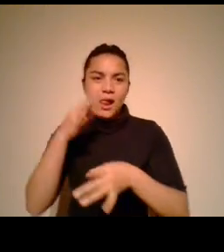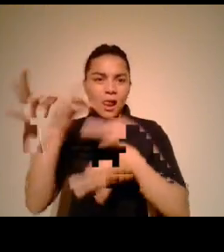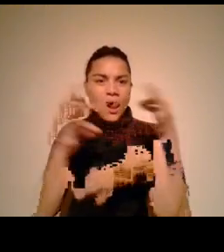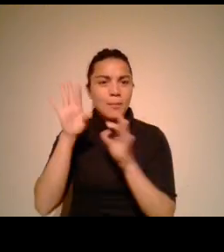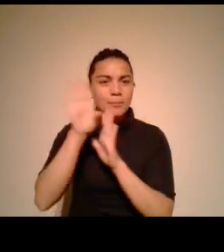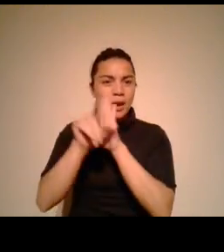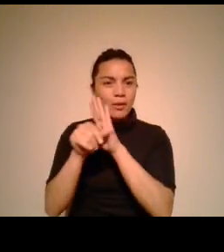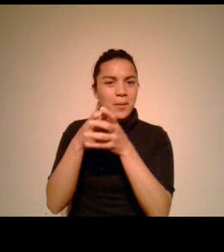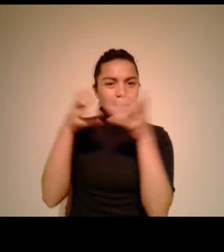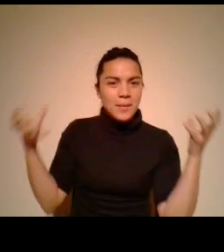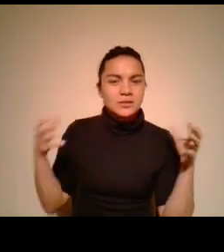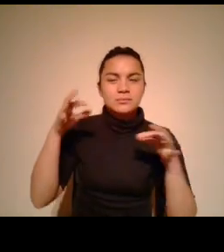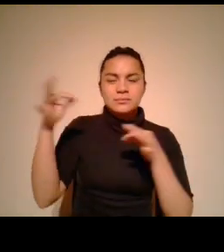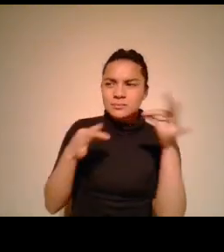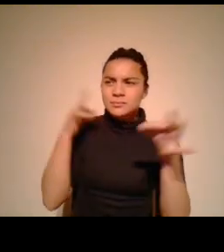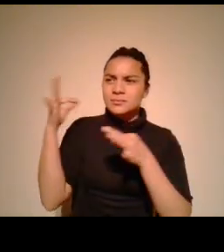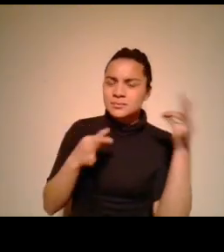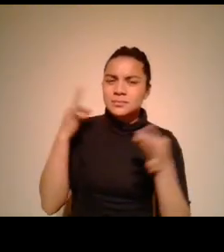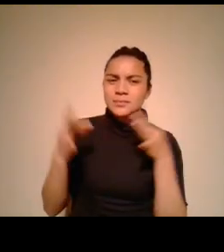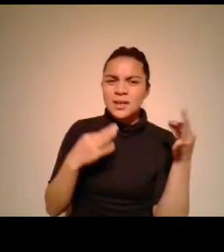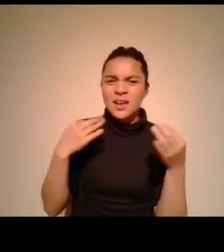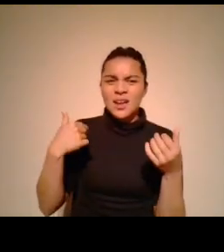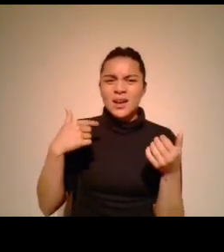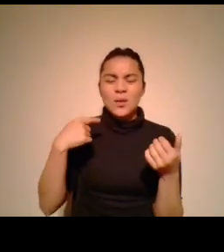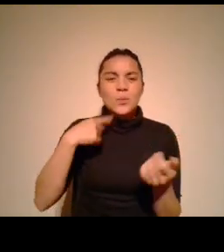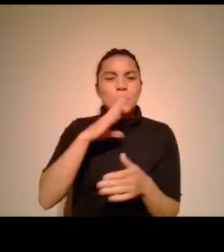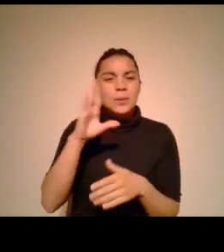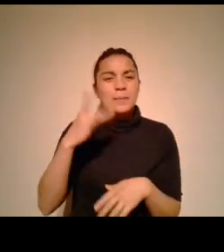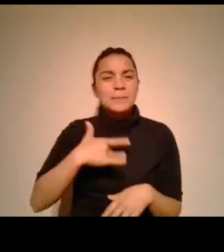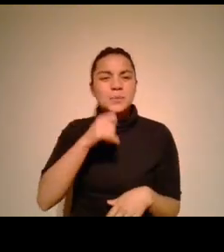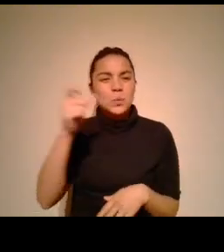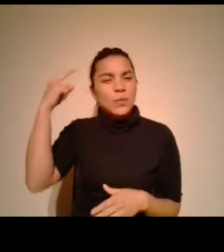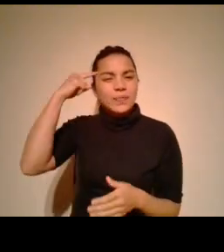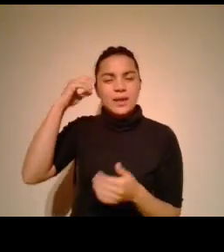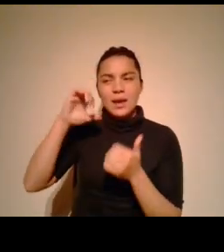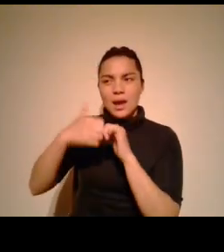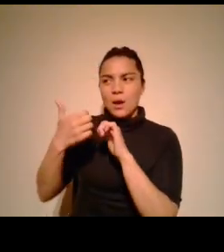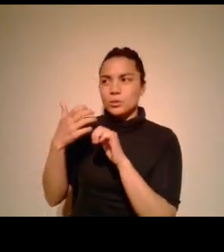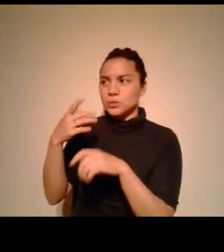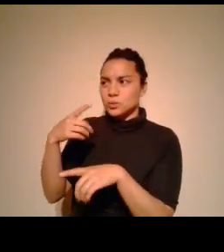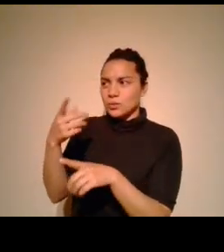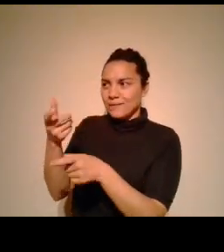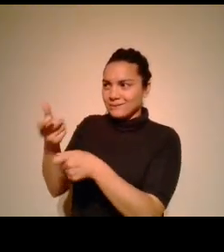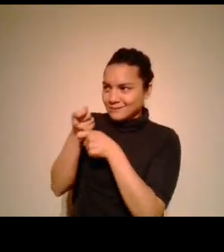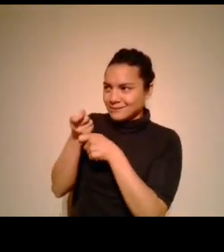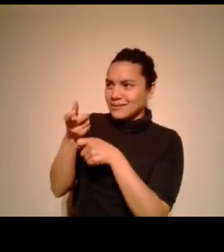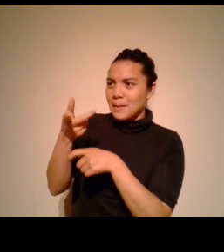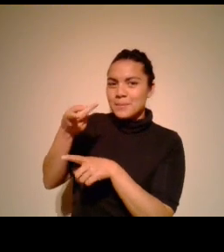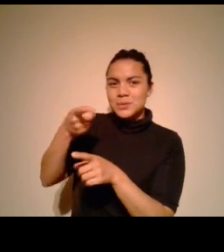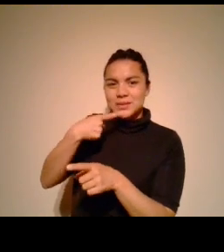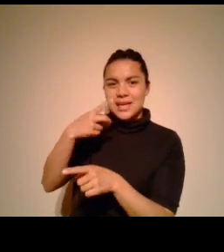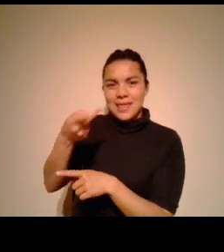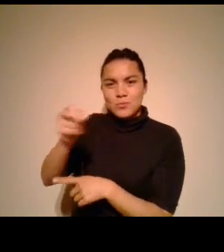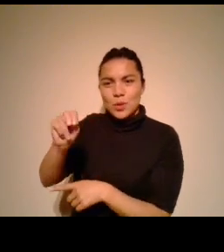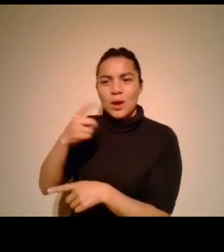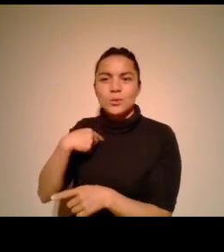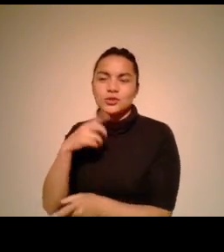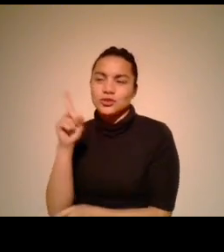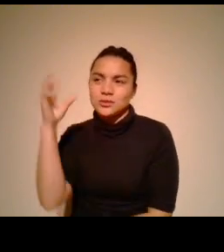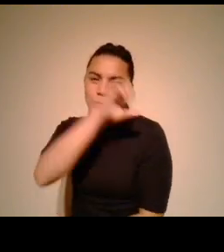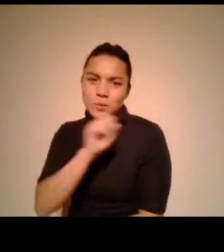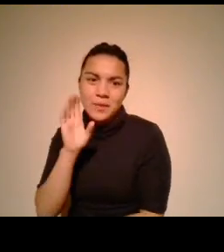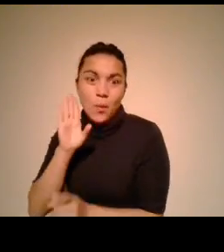how to get somebody to say a pronoun on purpose, because we figure that they just will at some point. So one of the challenges of this project